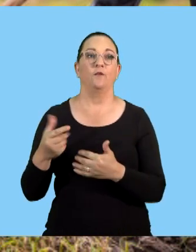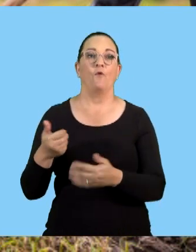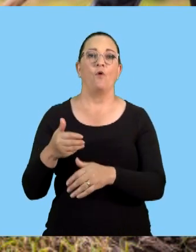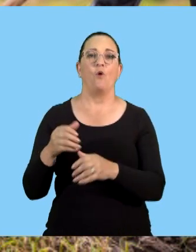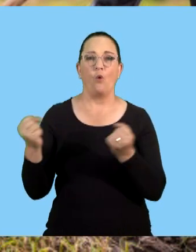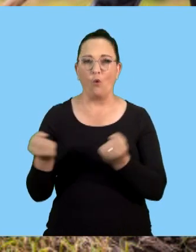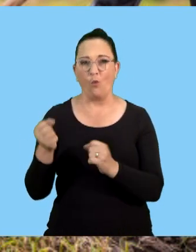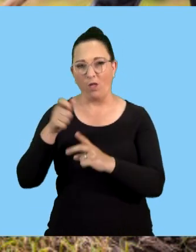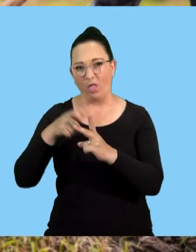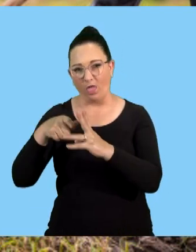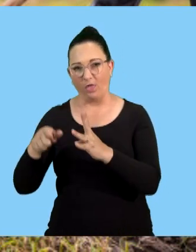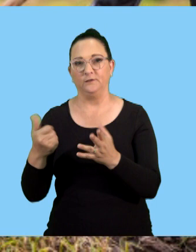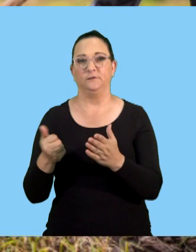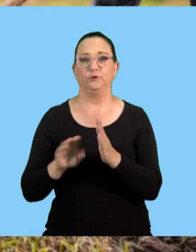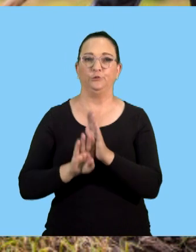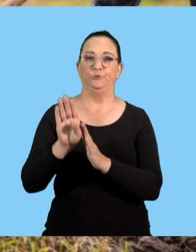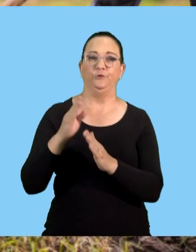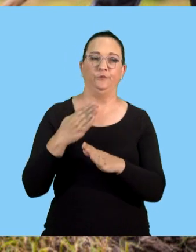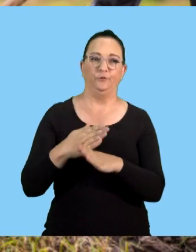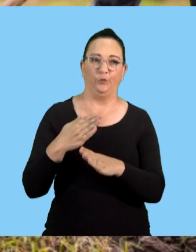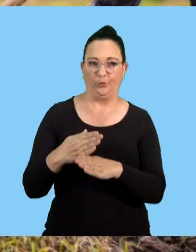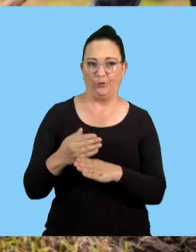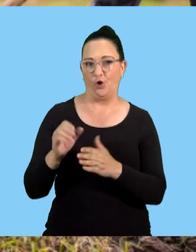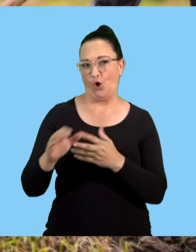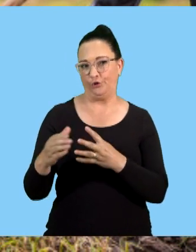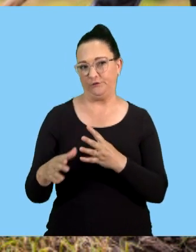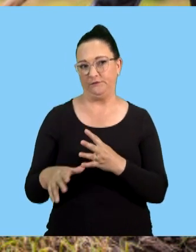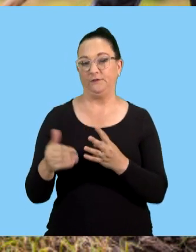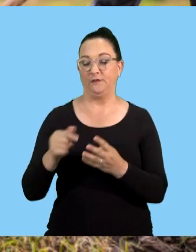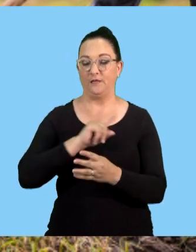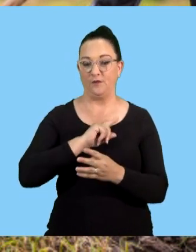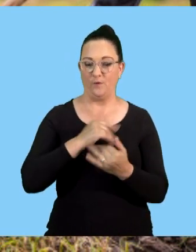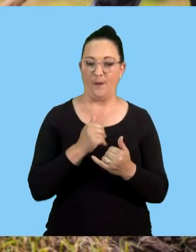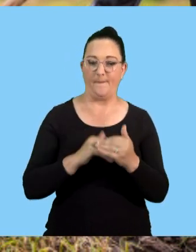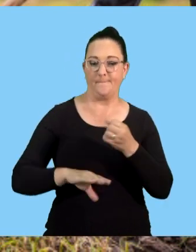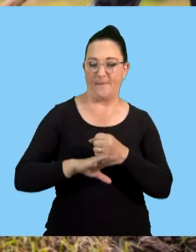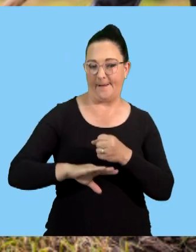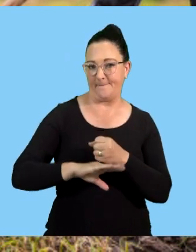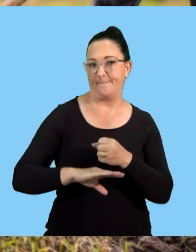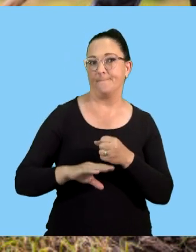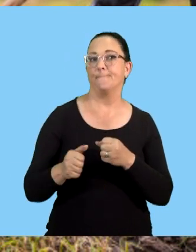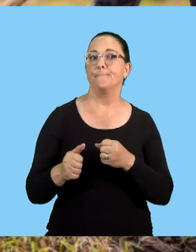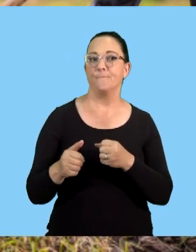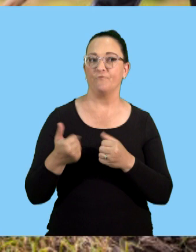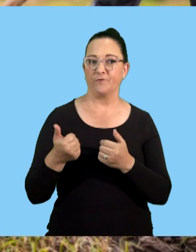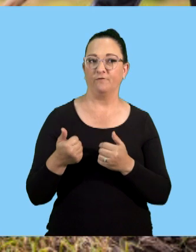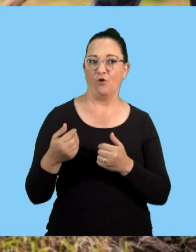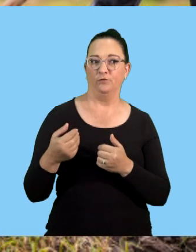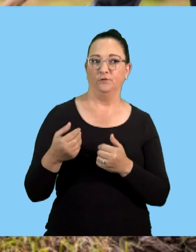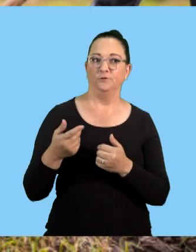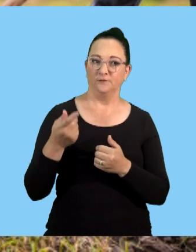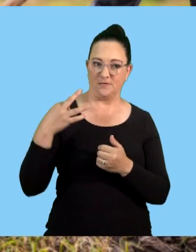aimed at improving their living and working conditions, including establishing minimum wages for their sector. This is